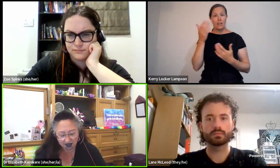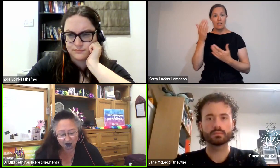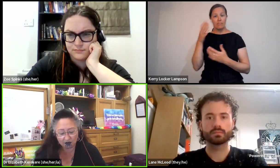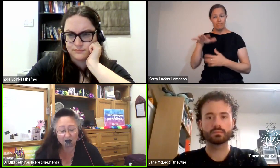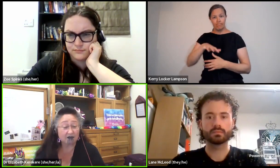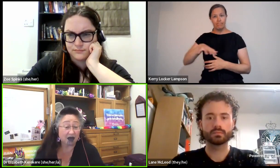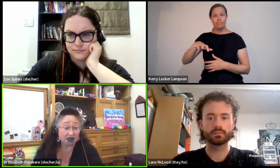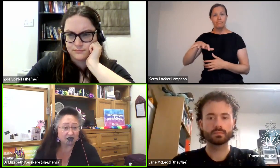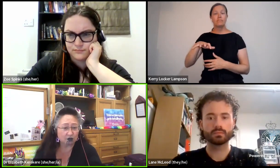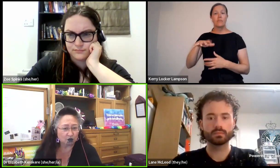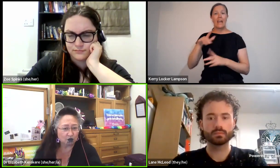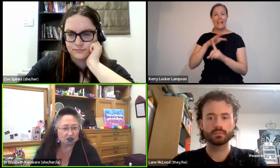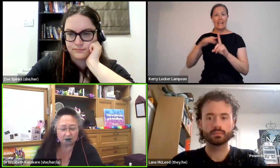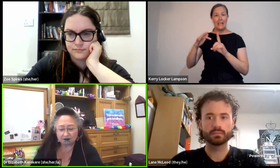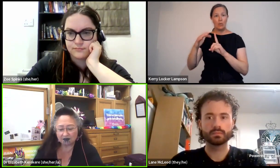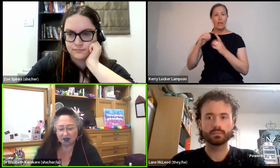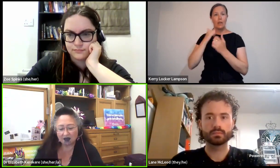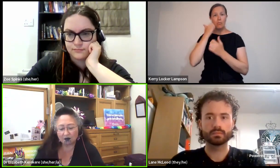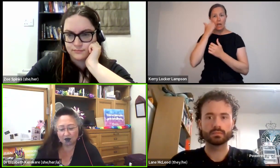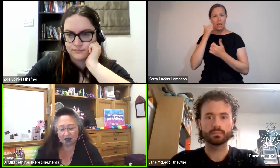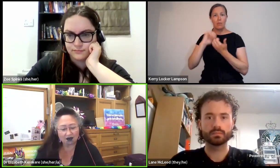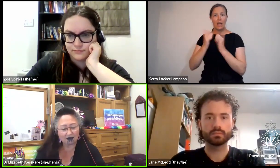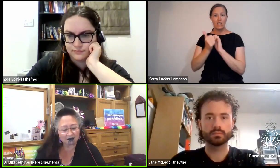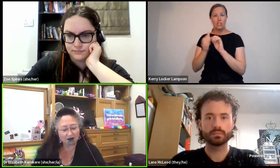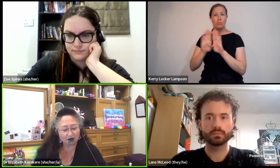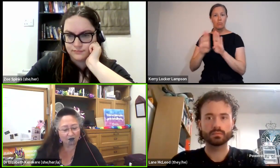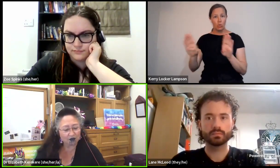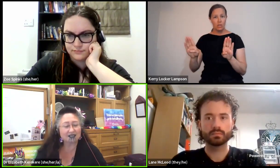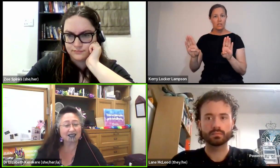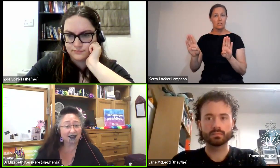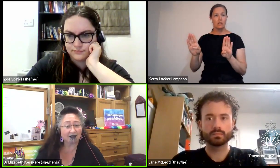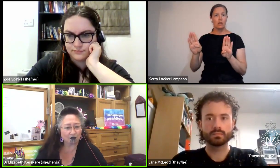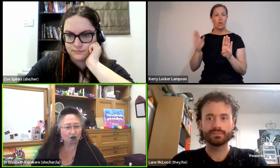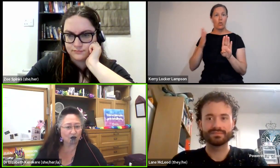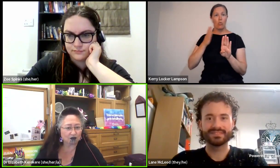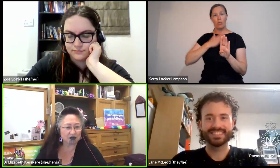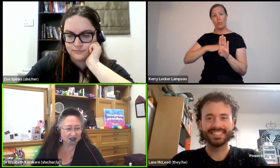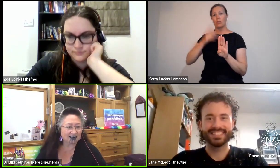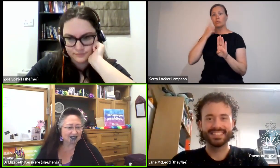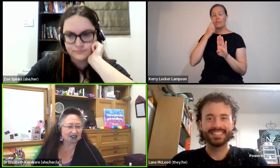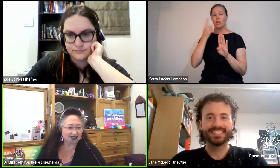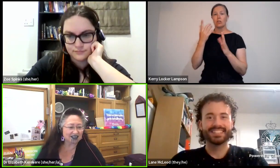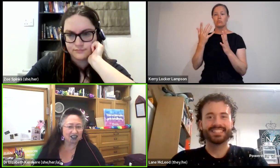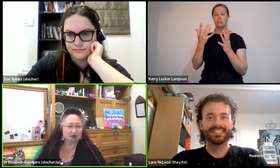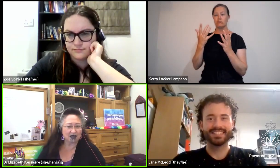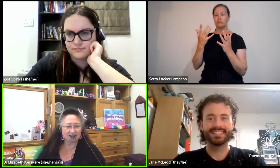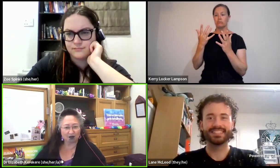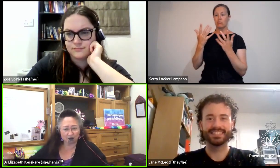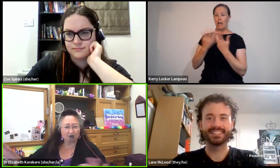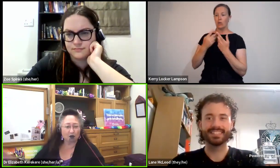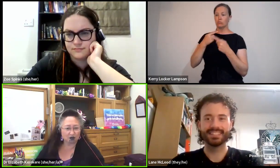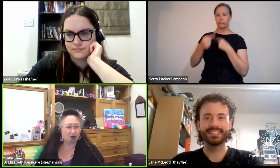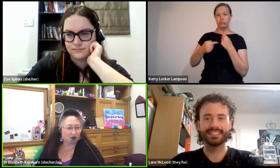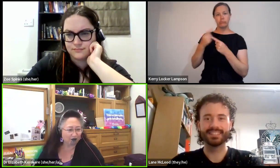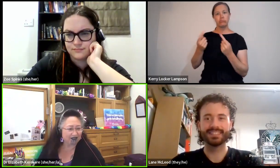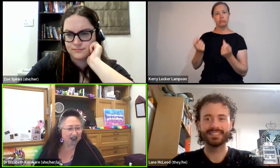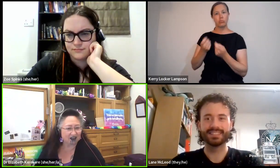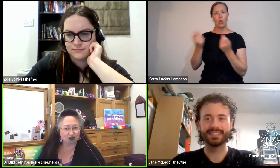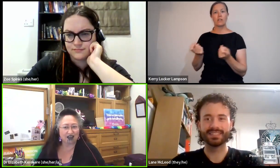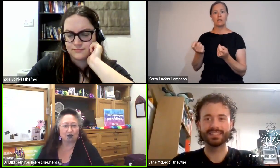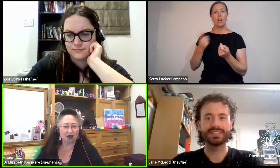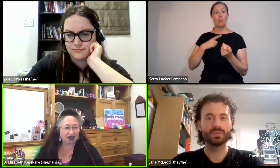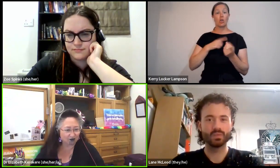the Iwi Māori Partnership Boards. We're looking forward to seeing how that rolls, because at least at DHB, there were multiple